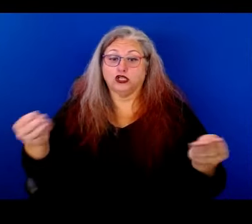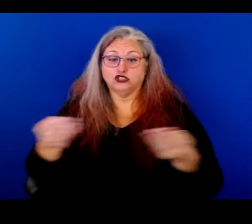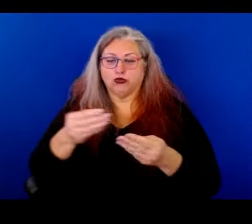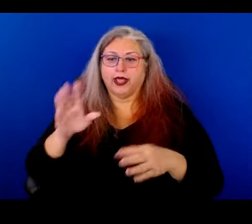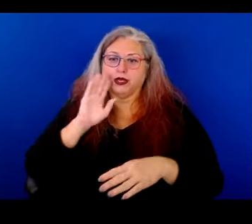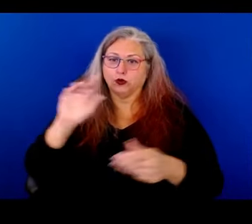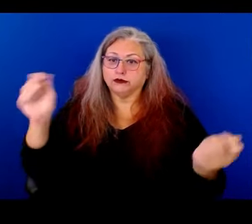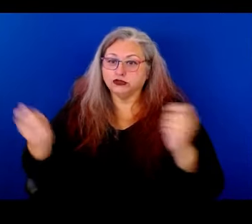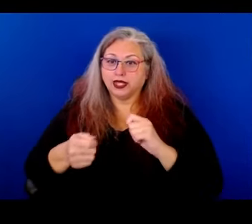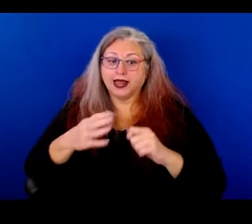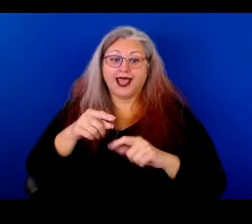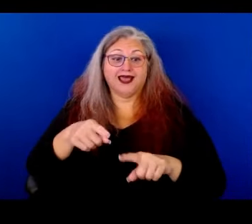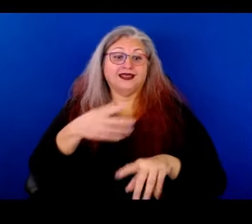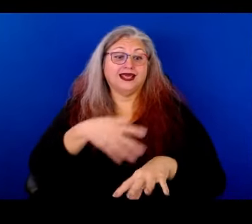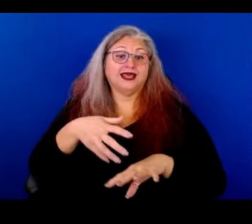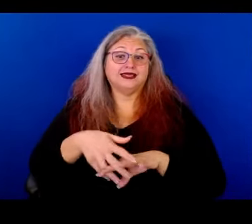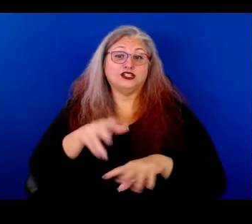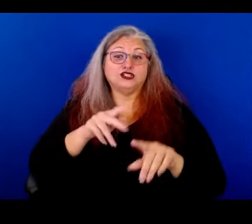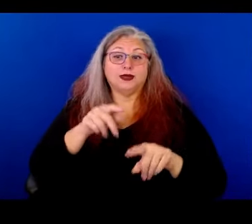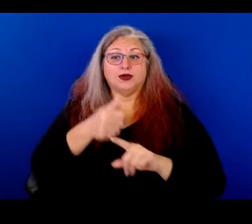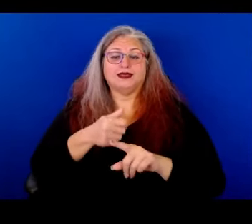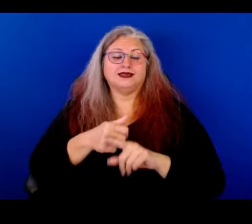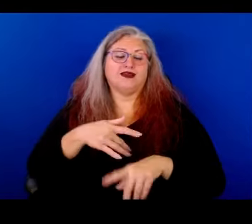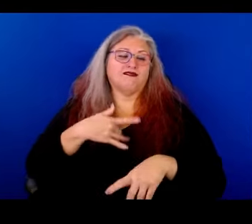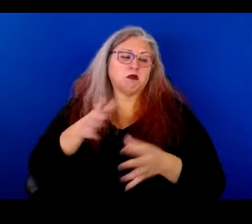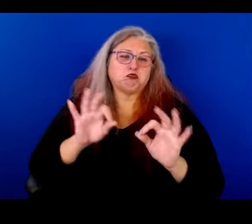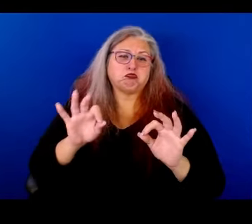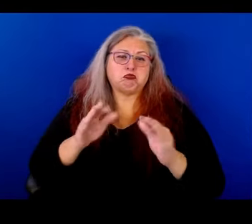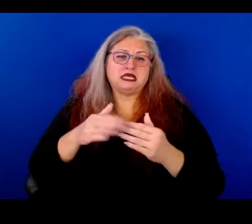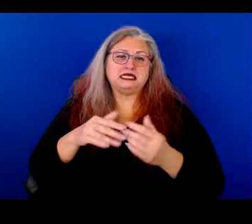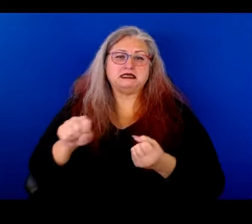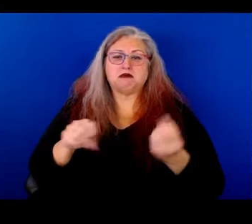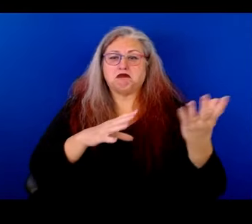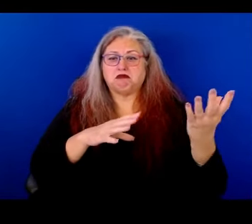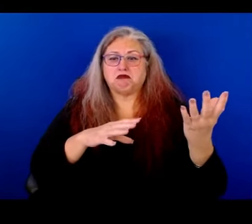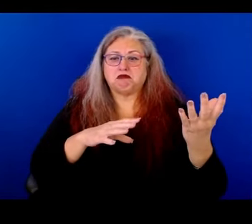And the idea that indigenous people are disposable